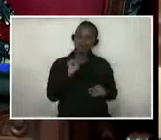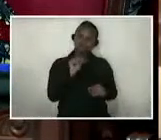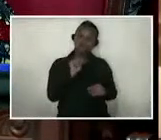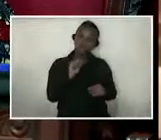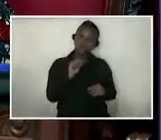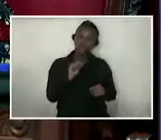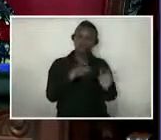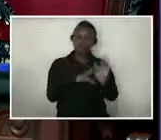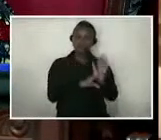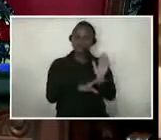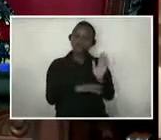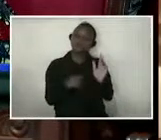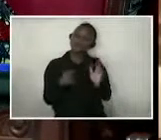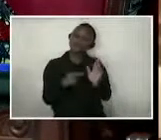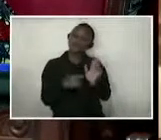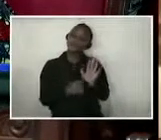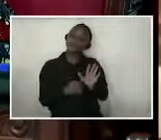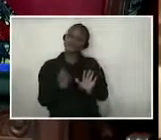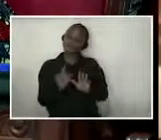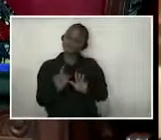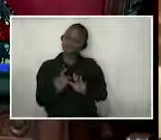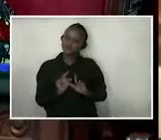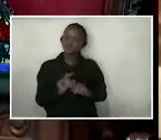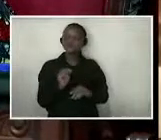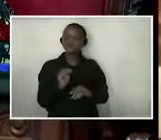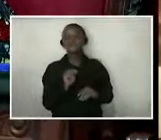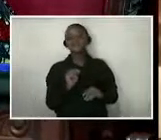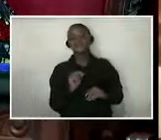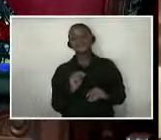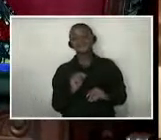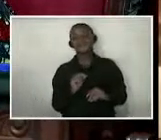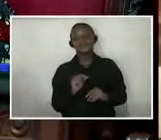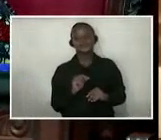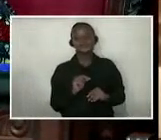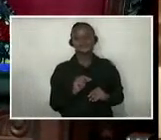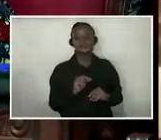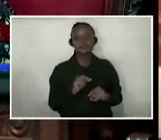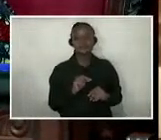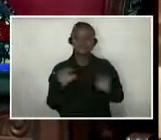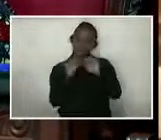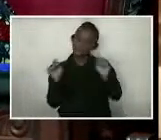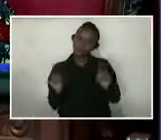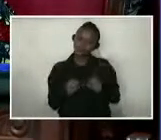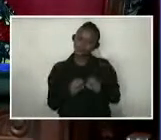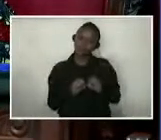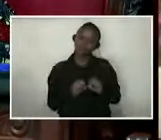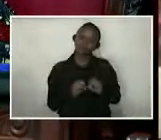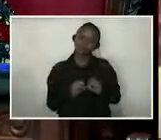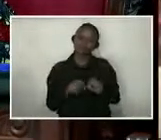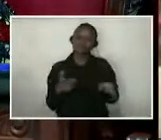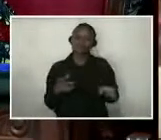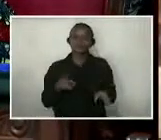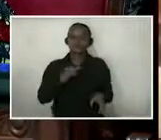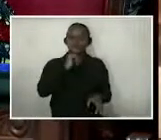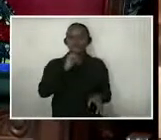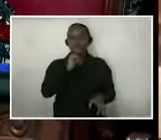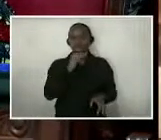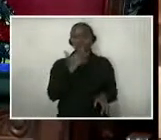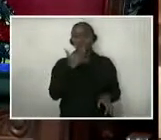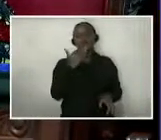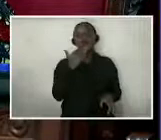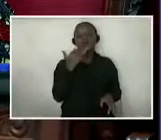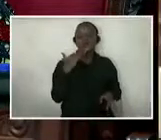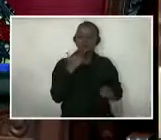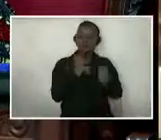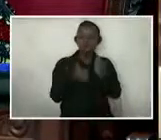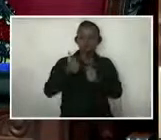government and ring-fences powers and resources for cities, no matter who runs them. Generally, national and provincial governments have